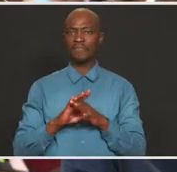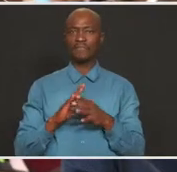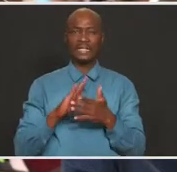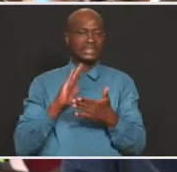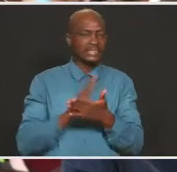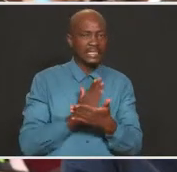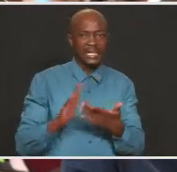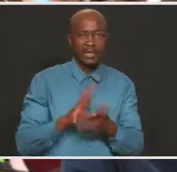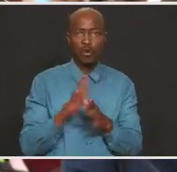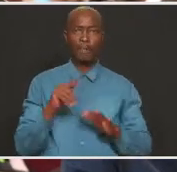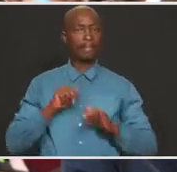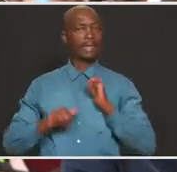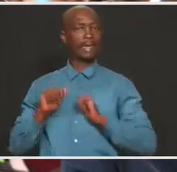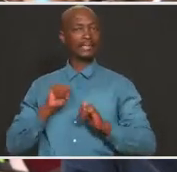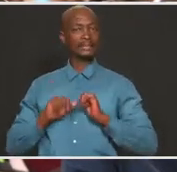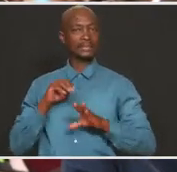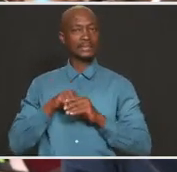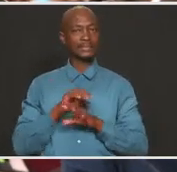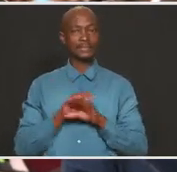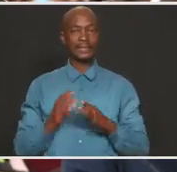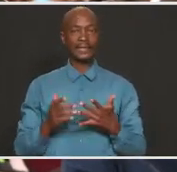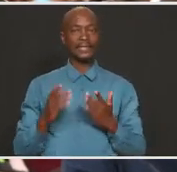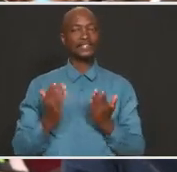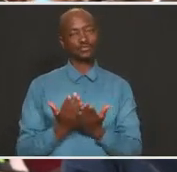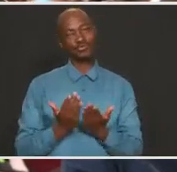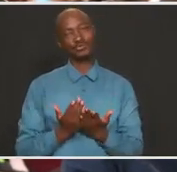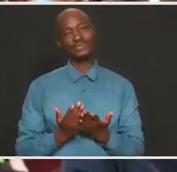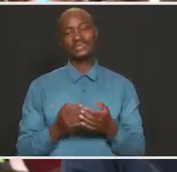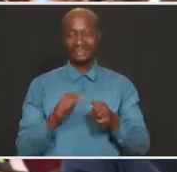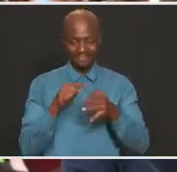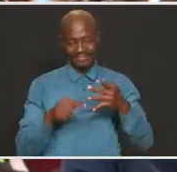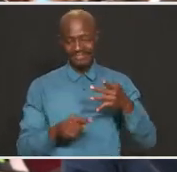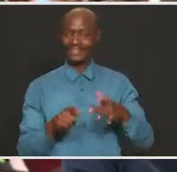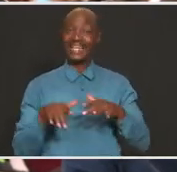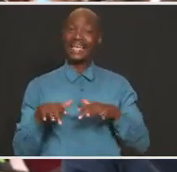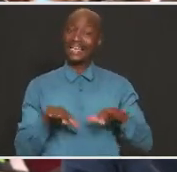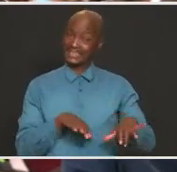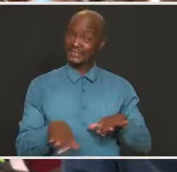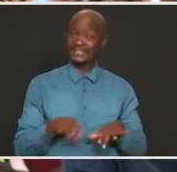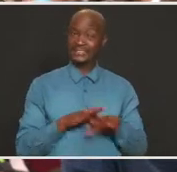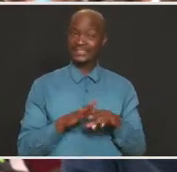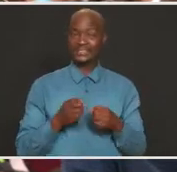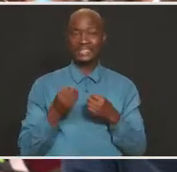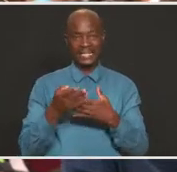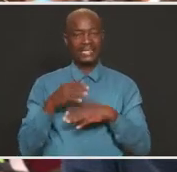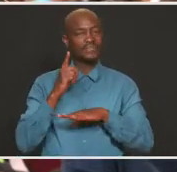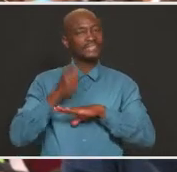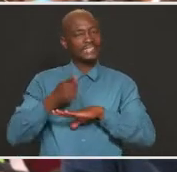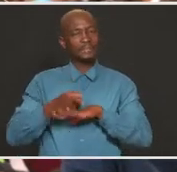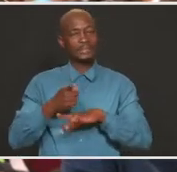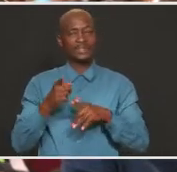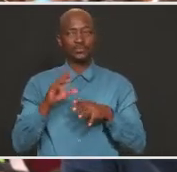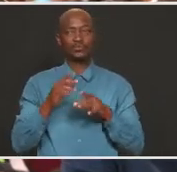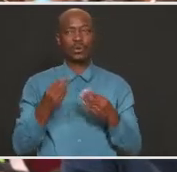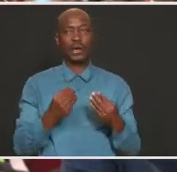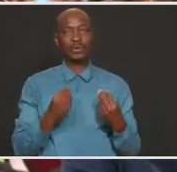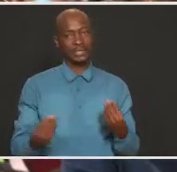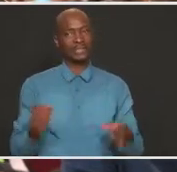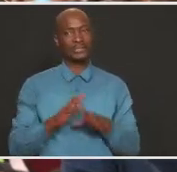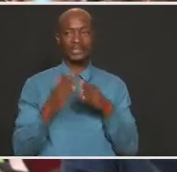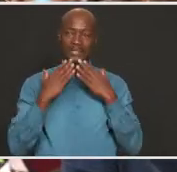or acting at the school those activities they make sure that they give discipline into the into our kids thank you so